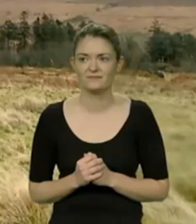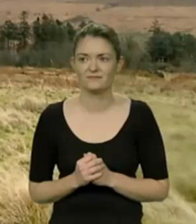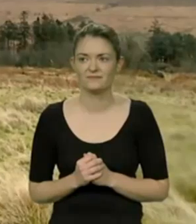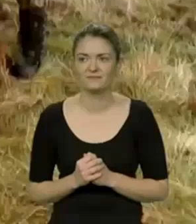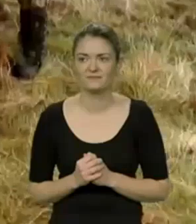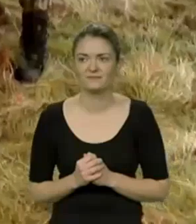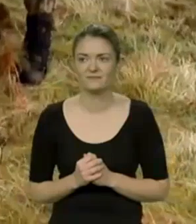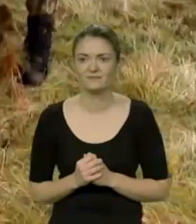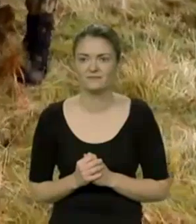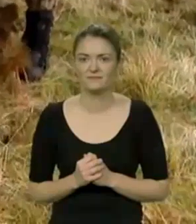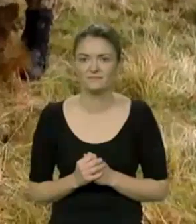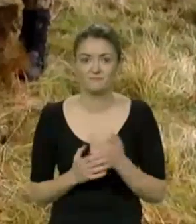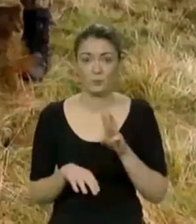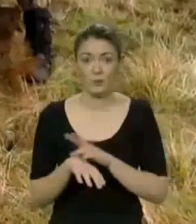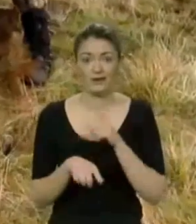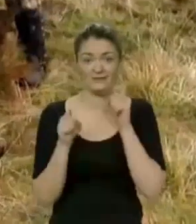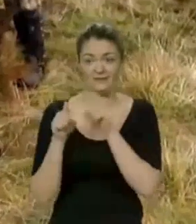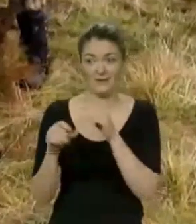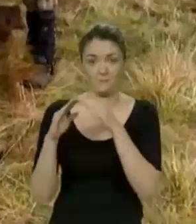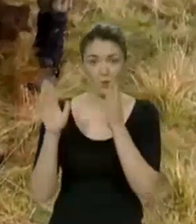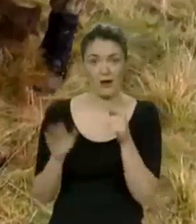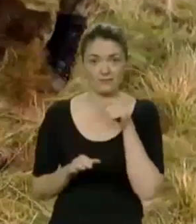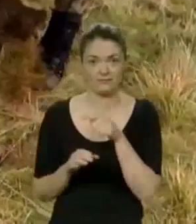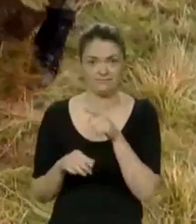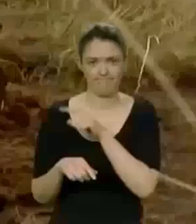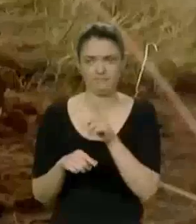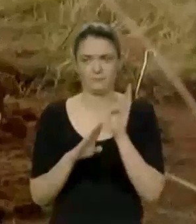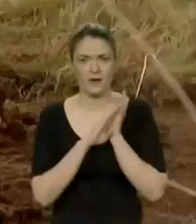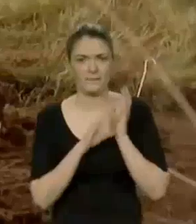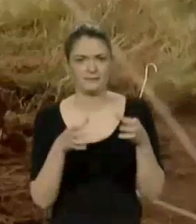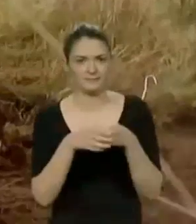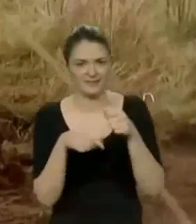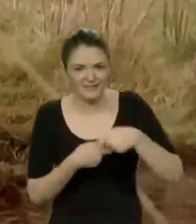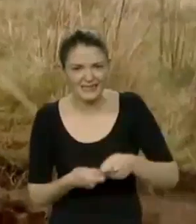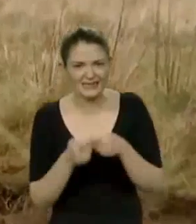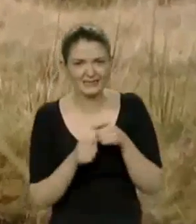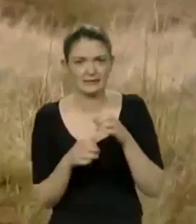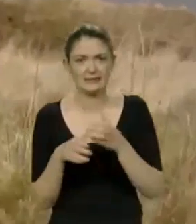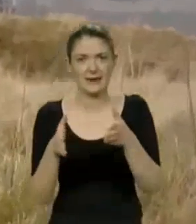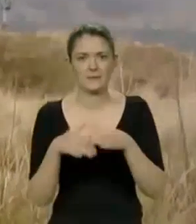While he stays in the barracks, his fellow recruits dig in on Cemetery Hill, where they will spend the night.